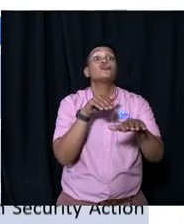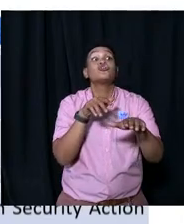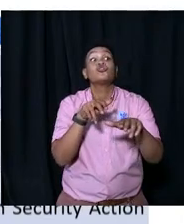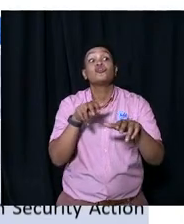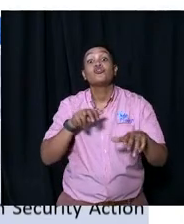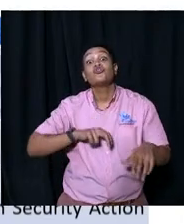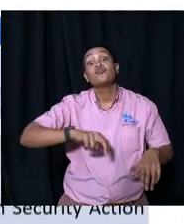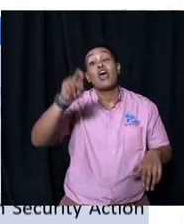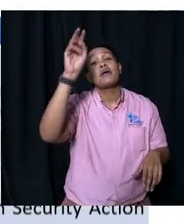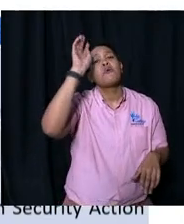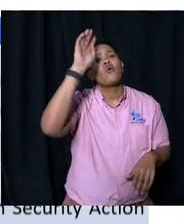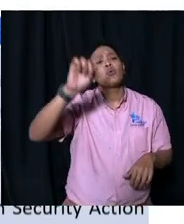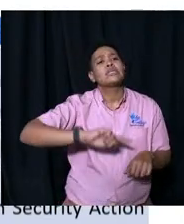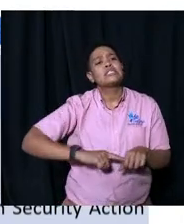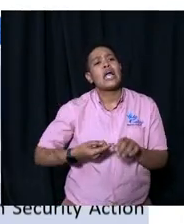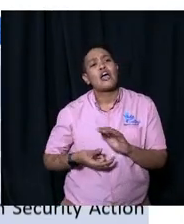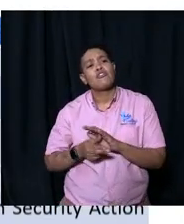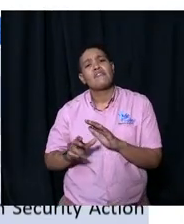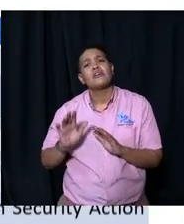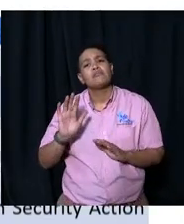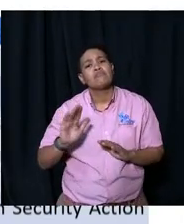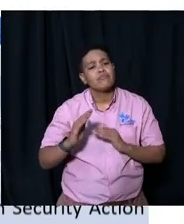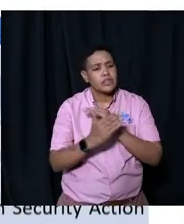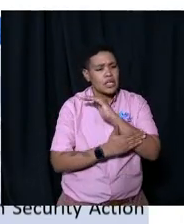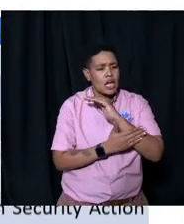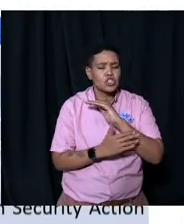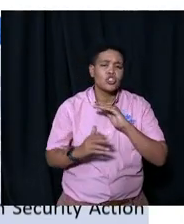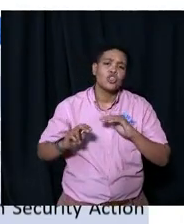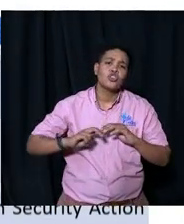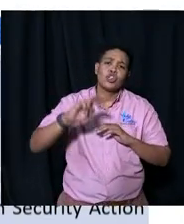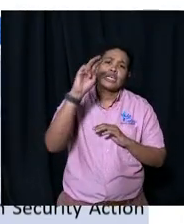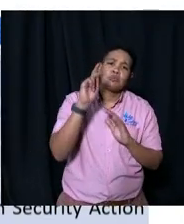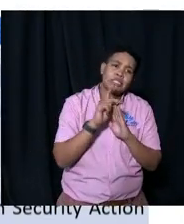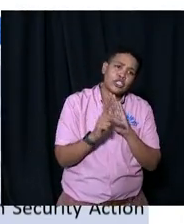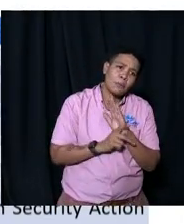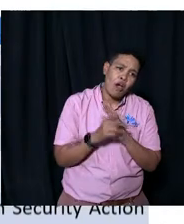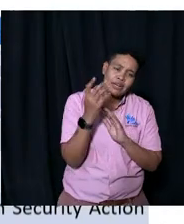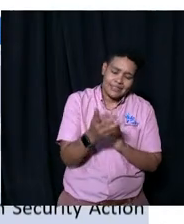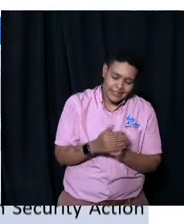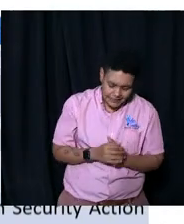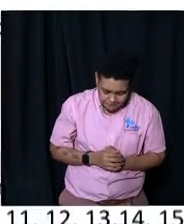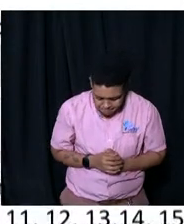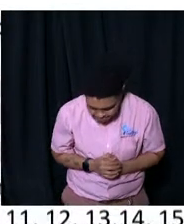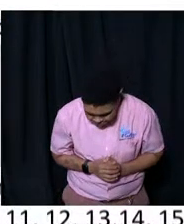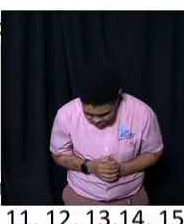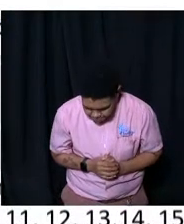is about to begin revision of its national transport policy.